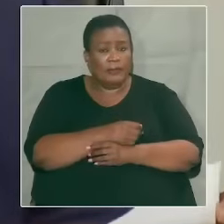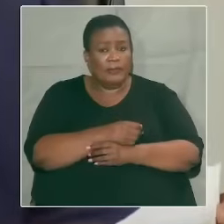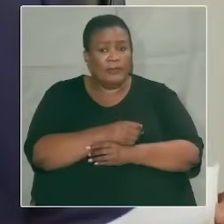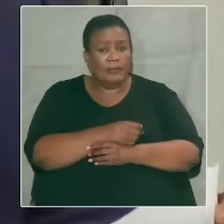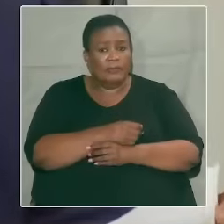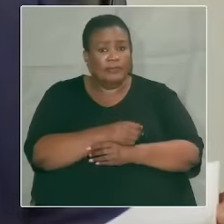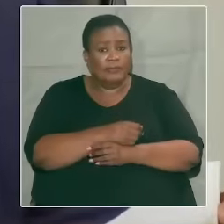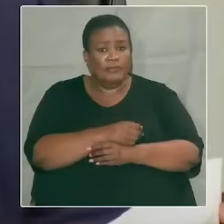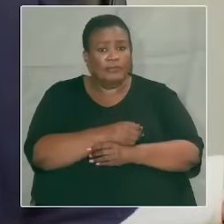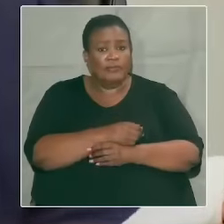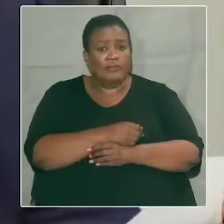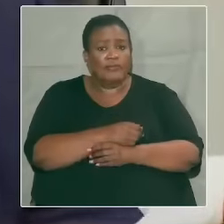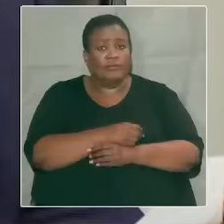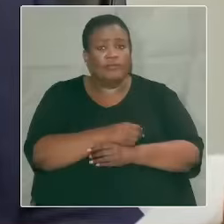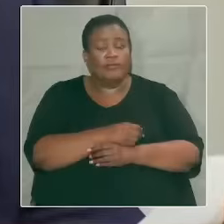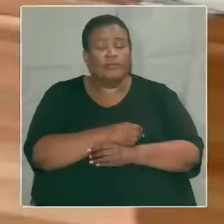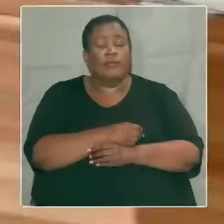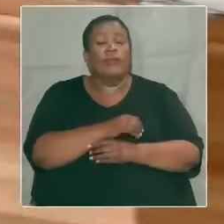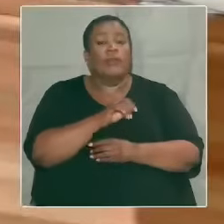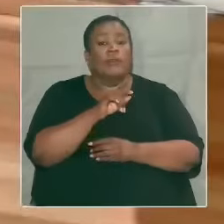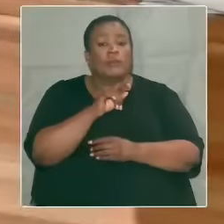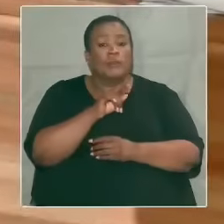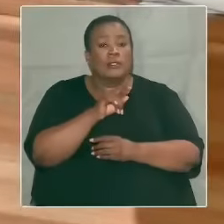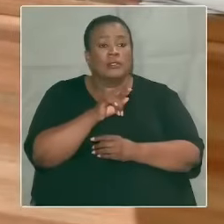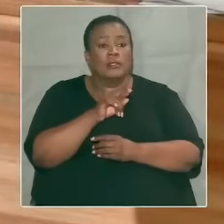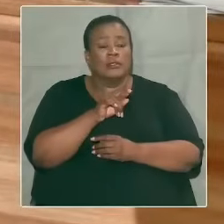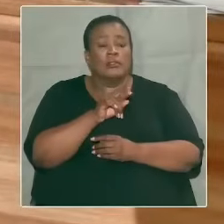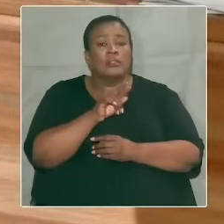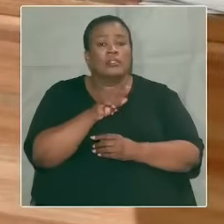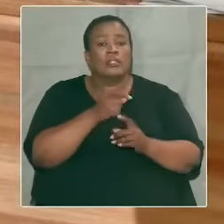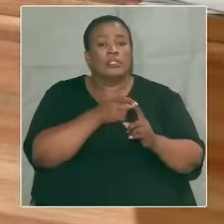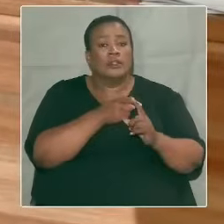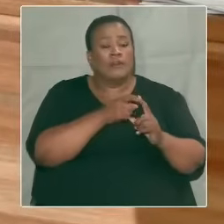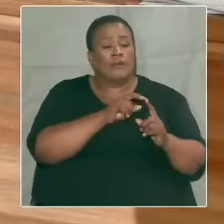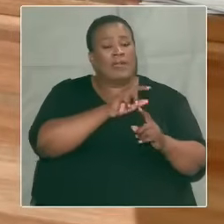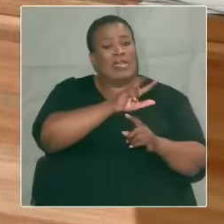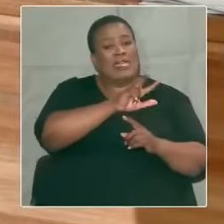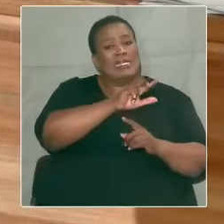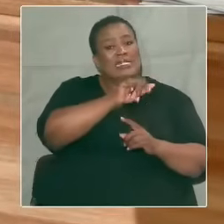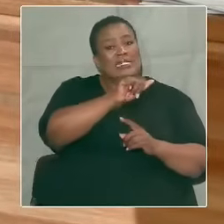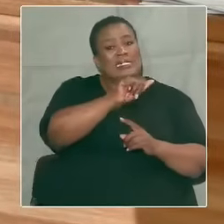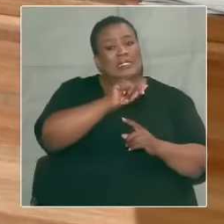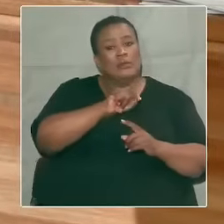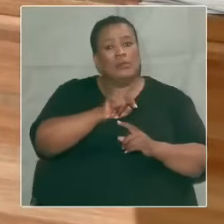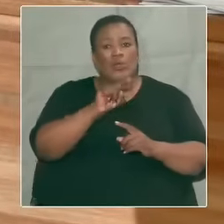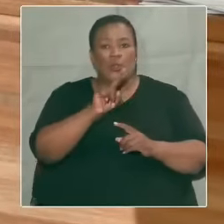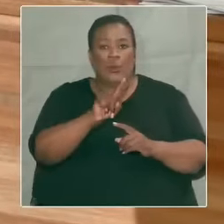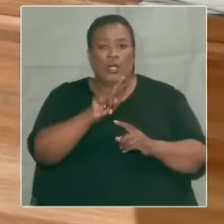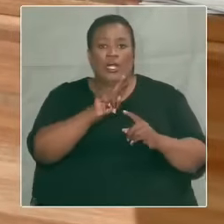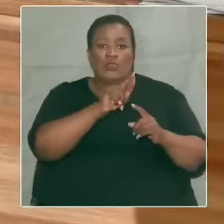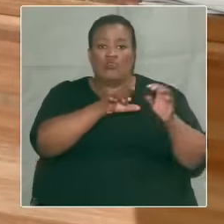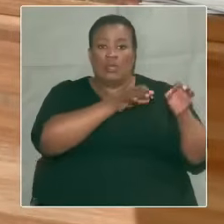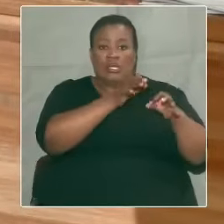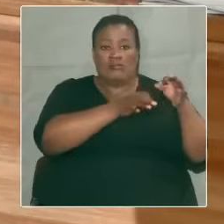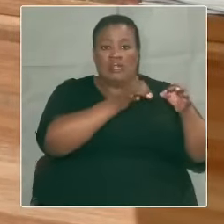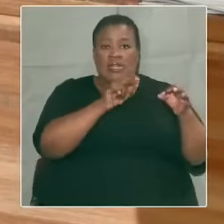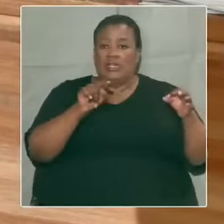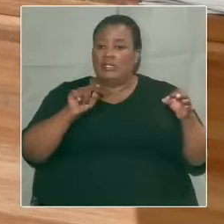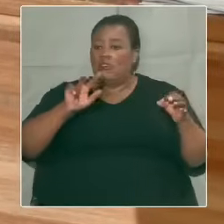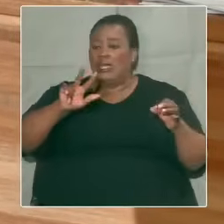And Yes, Commissioner. yes, and you deal with them from 86.1 to